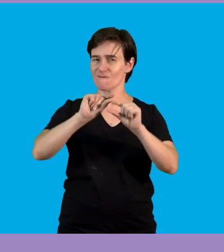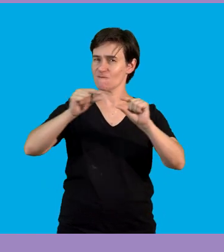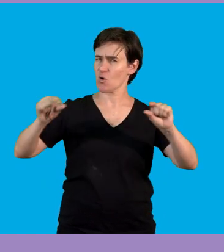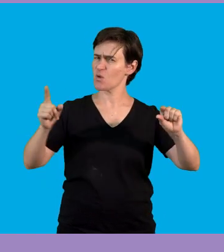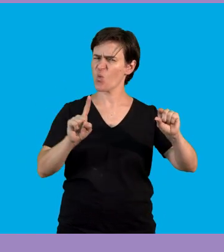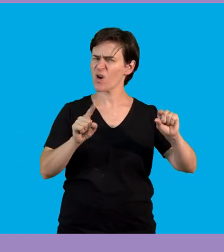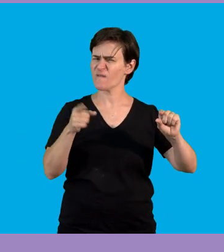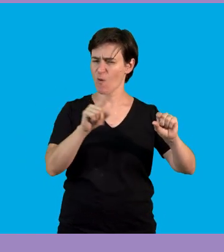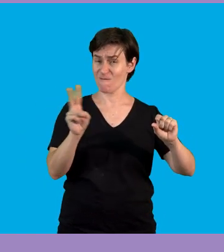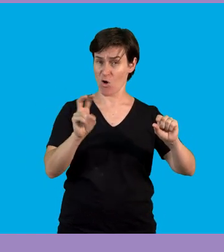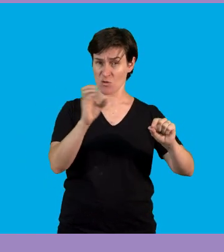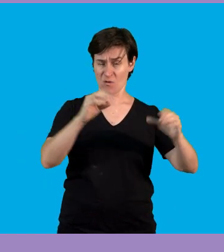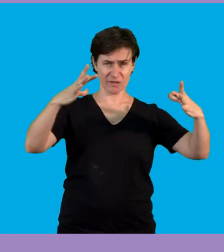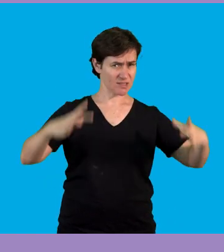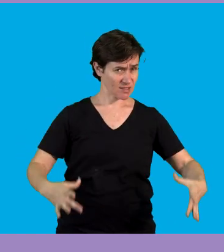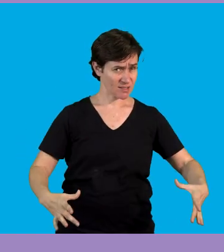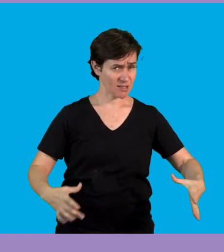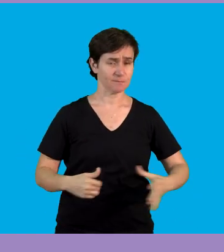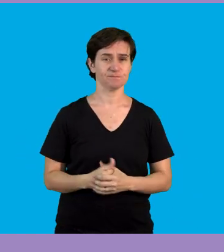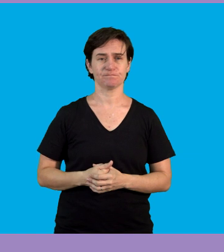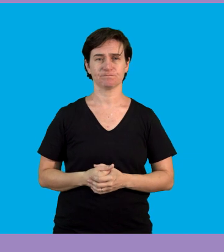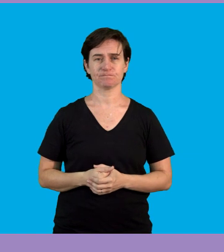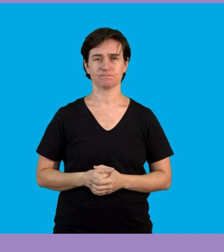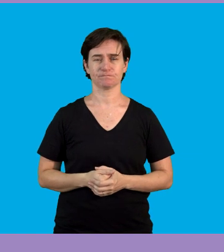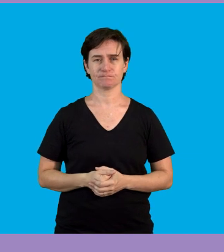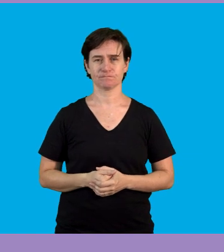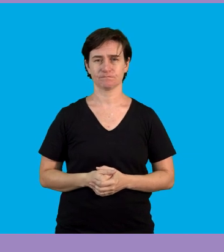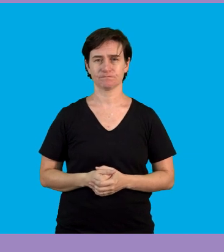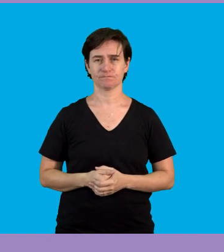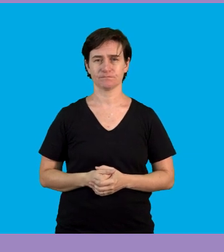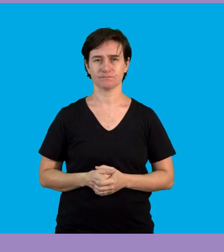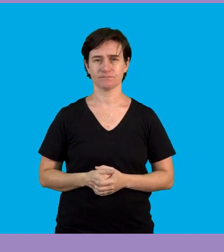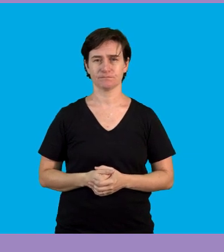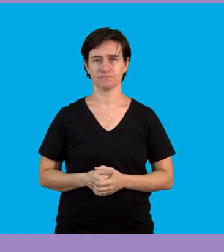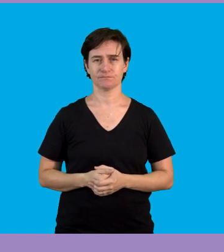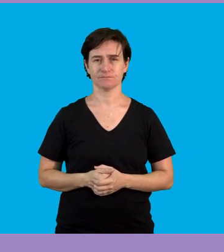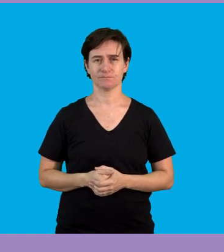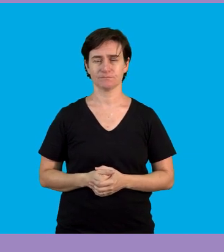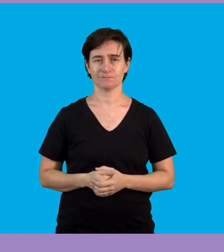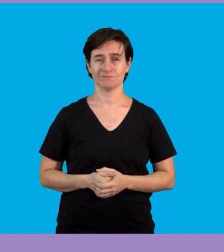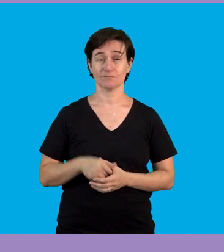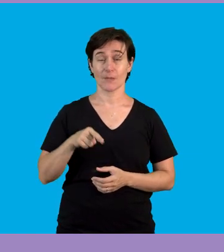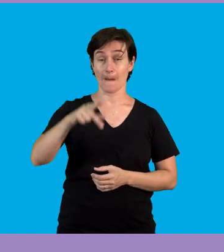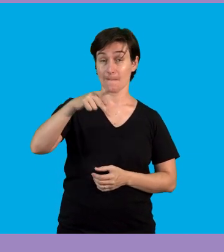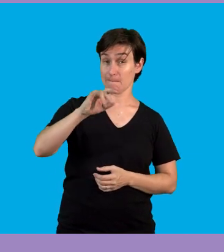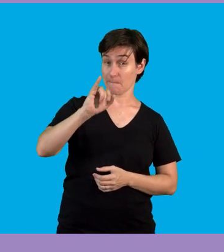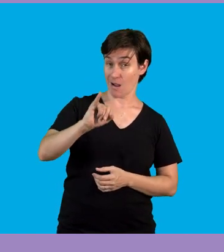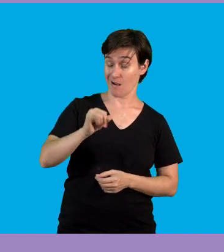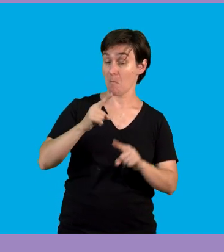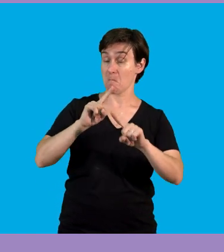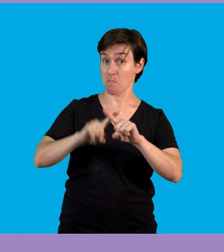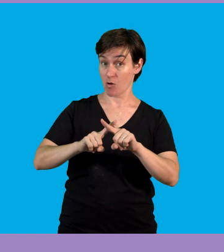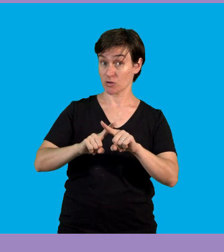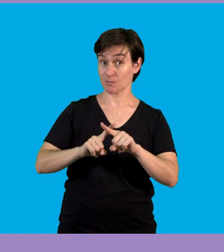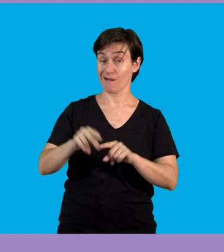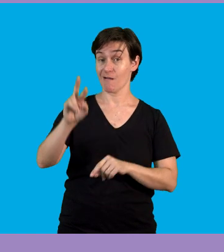the volume of a cylinder again? The volume of a cylinder is going to be our pi multiplied by our